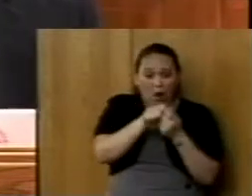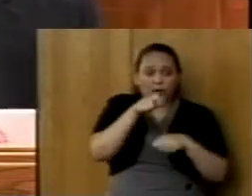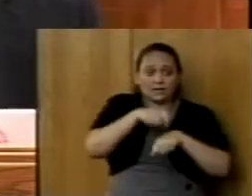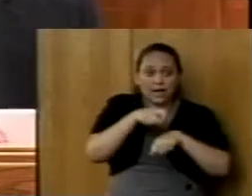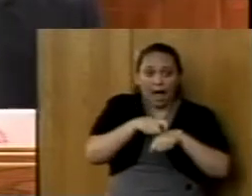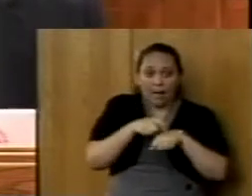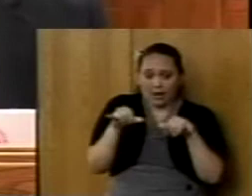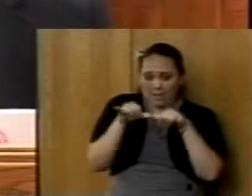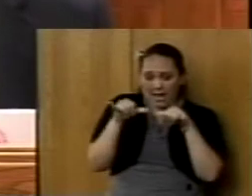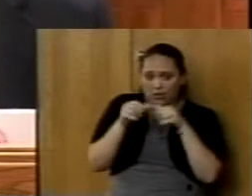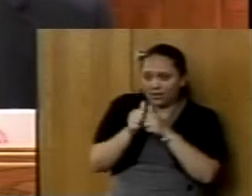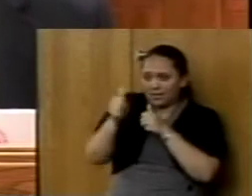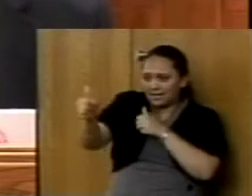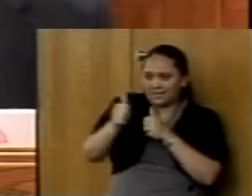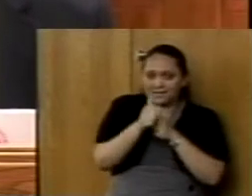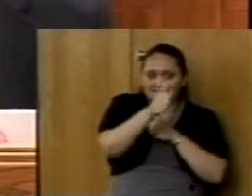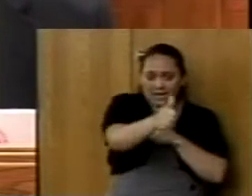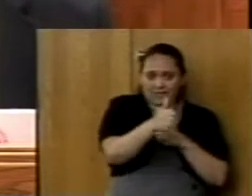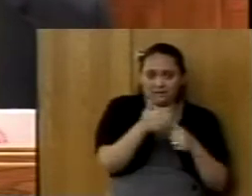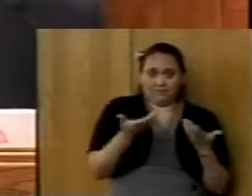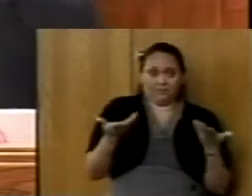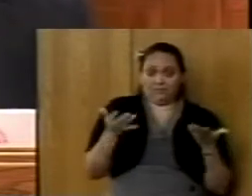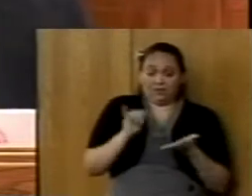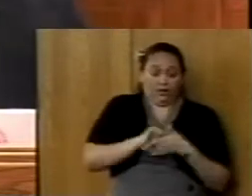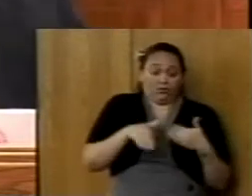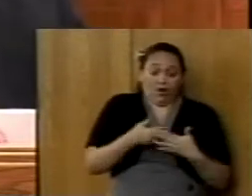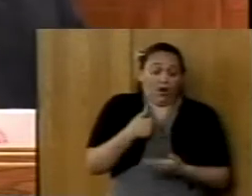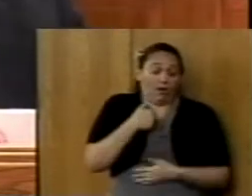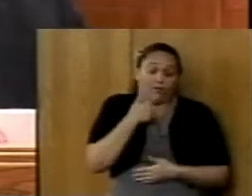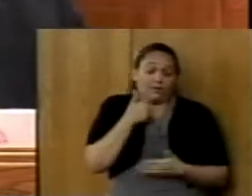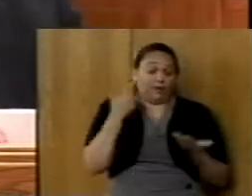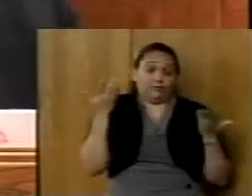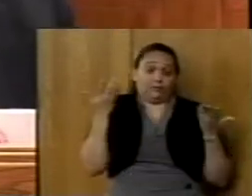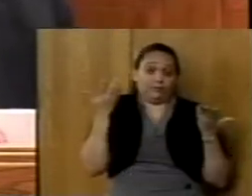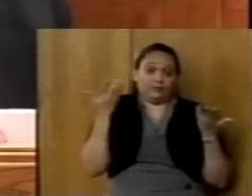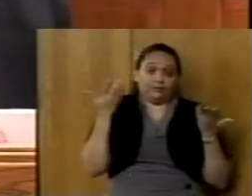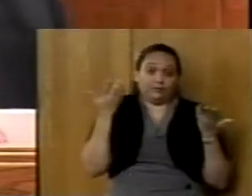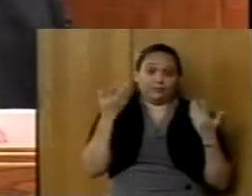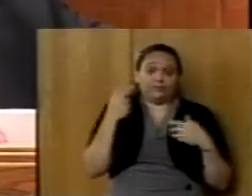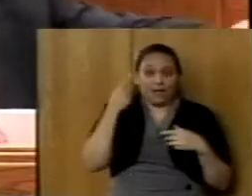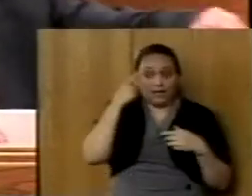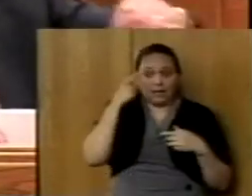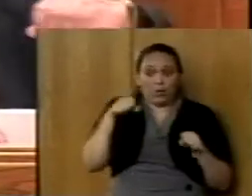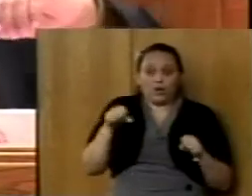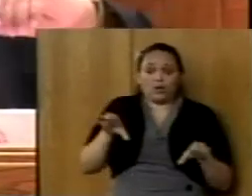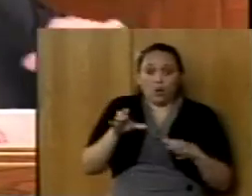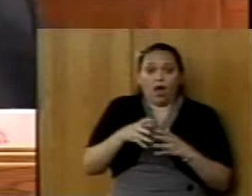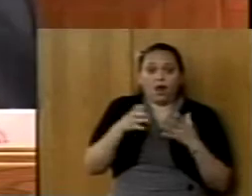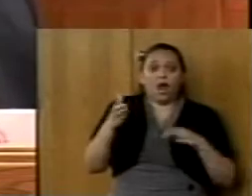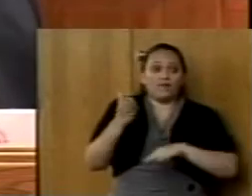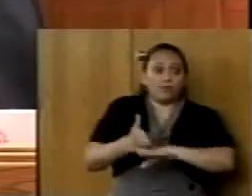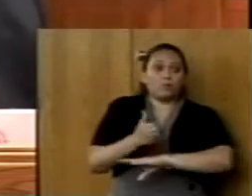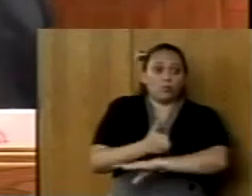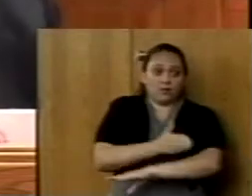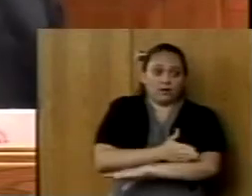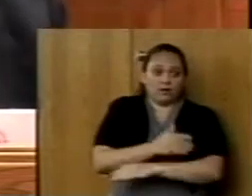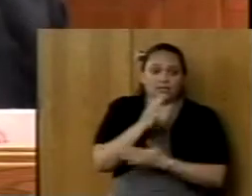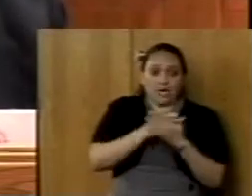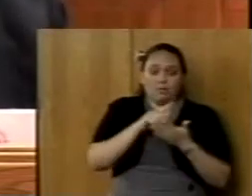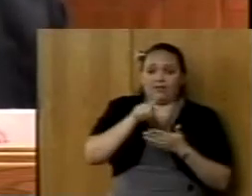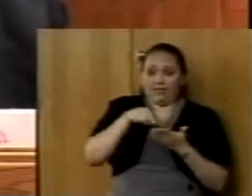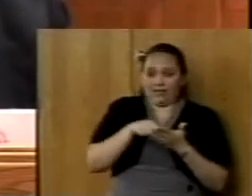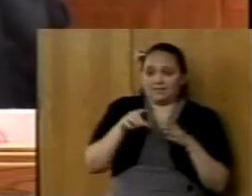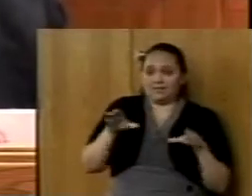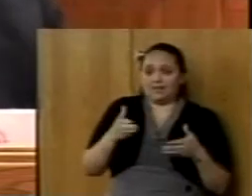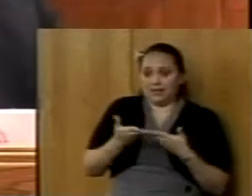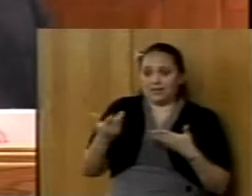and measure the distance between schools? That's all I'm saying. I think we can do a lot of improvement in some of these things that we do